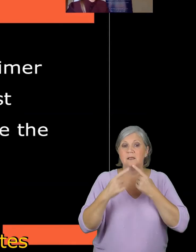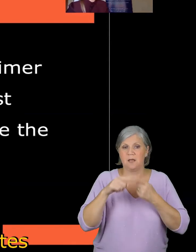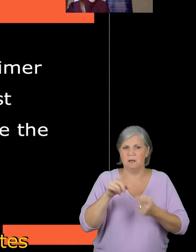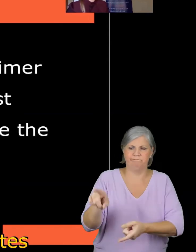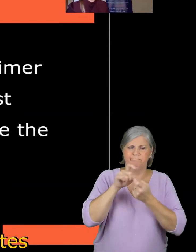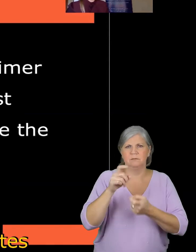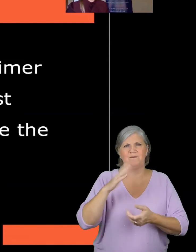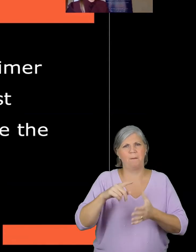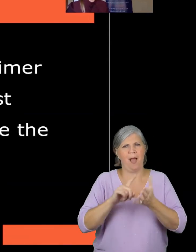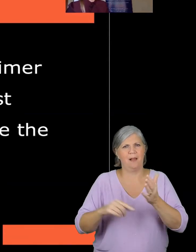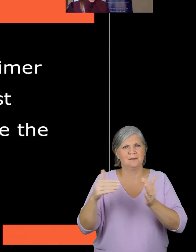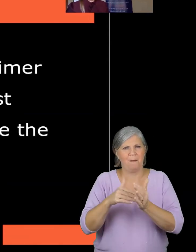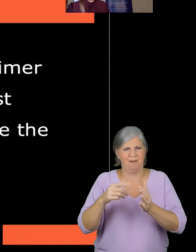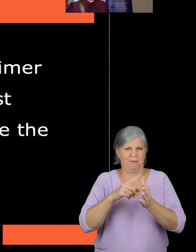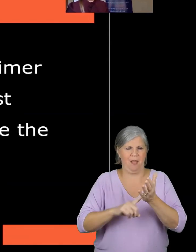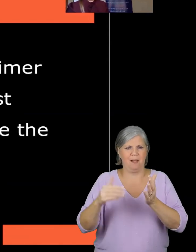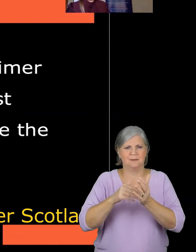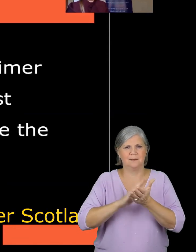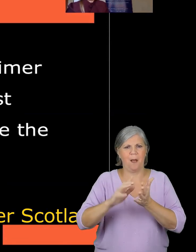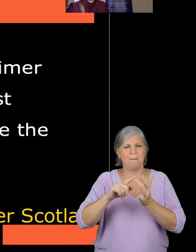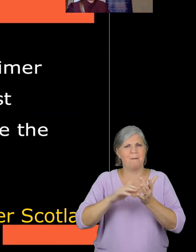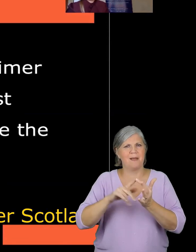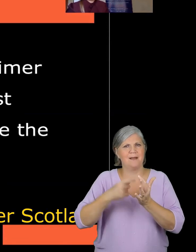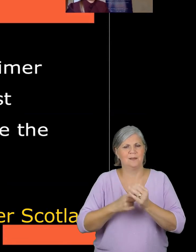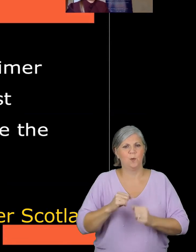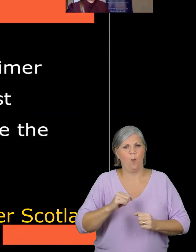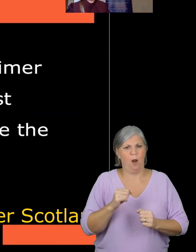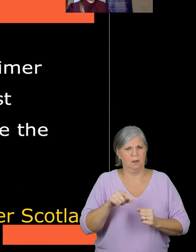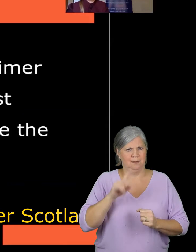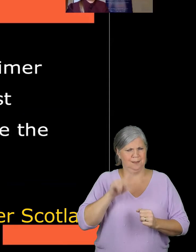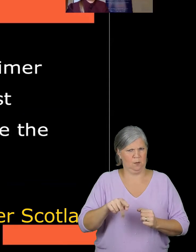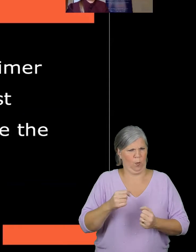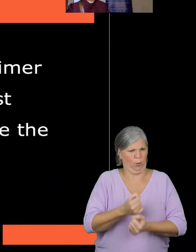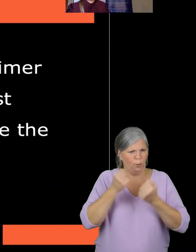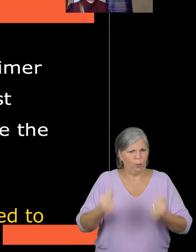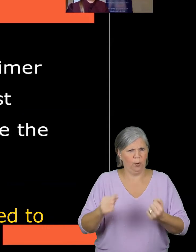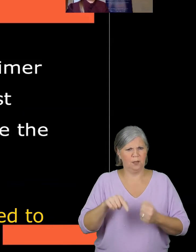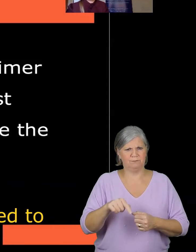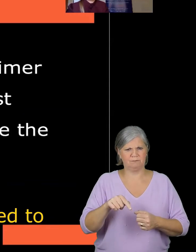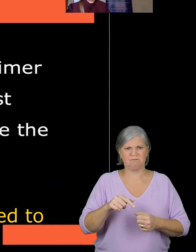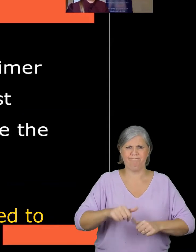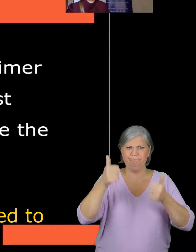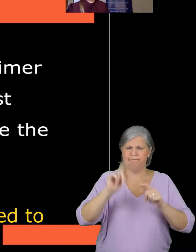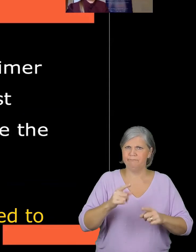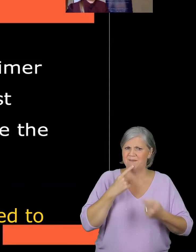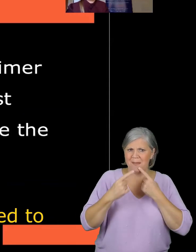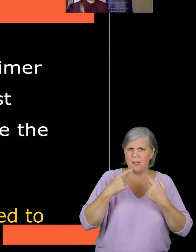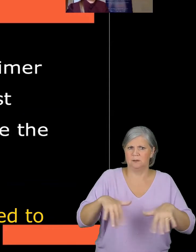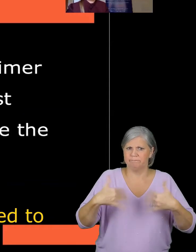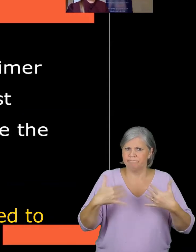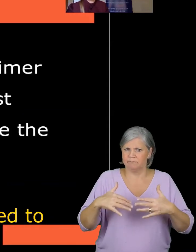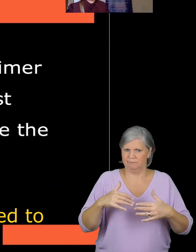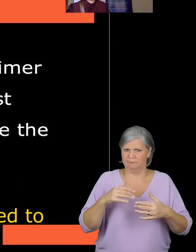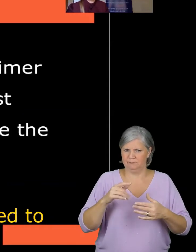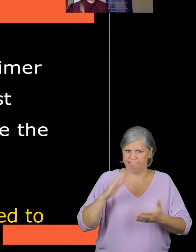Estimating prevalence rates. The data obtained from Alzheimer's Scotland was seen as the most robust, and it was used